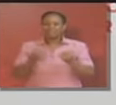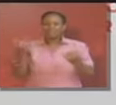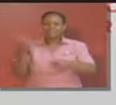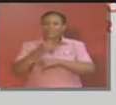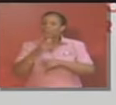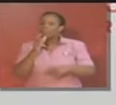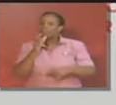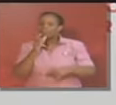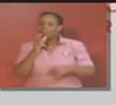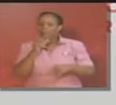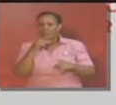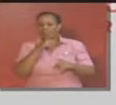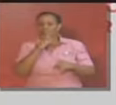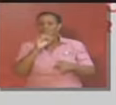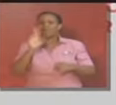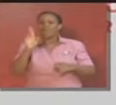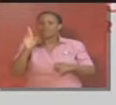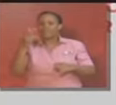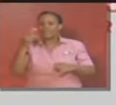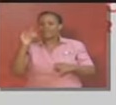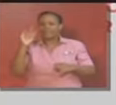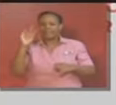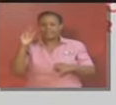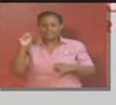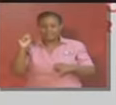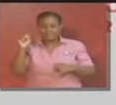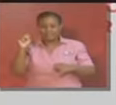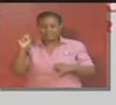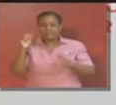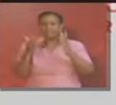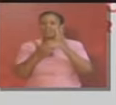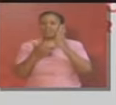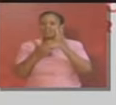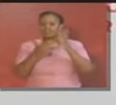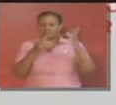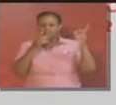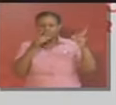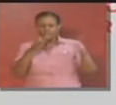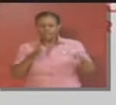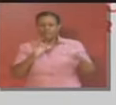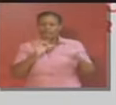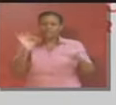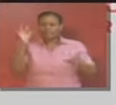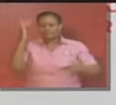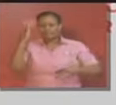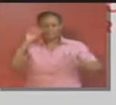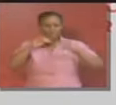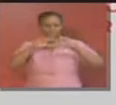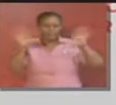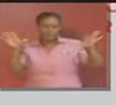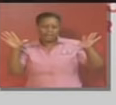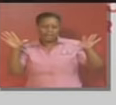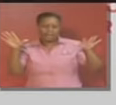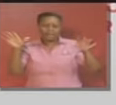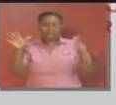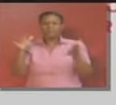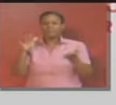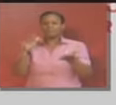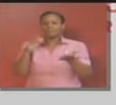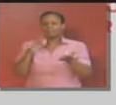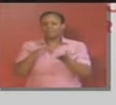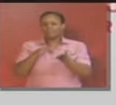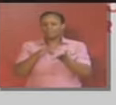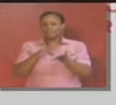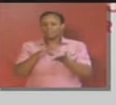Avery Hinds, Technical Director of Epidemiology, and Dr. Jeanine St Bernard, County Medical Officer of Health